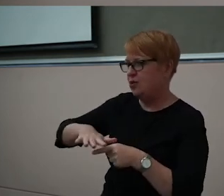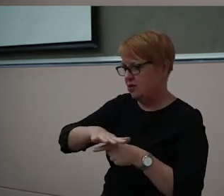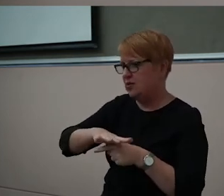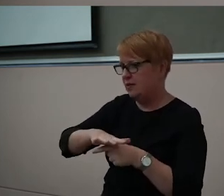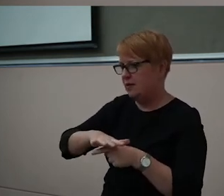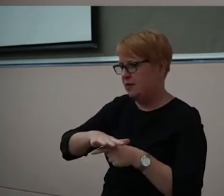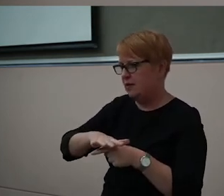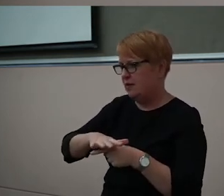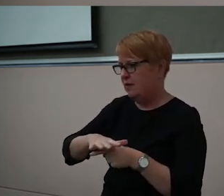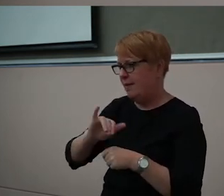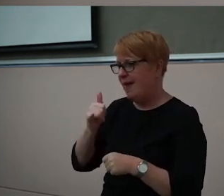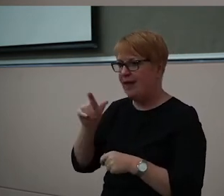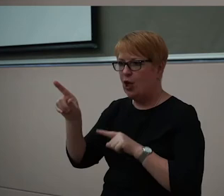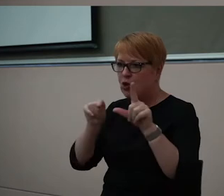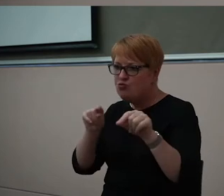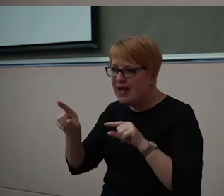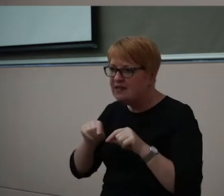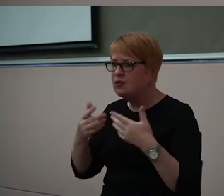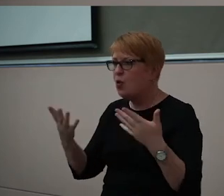resisting, like